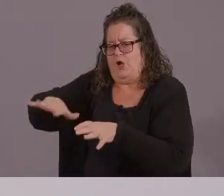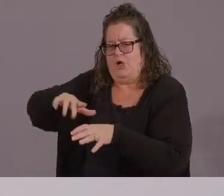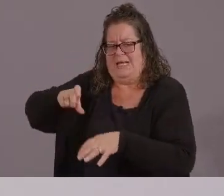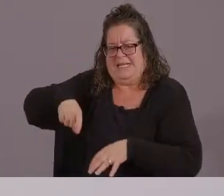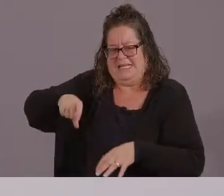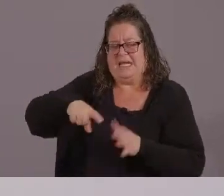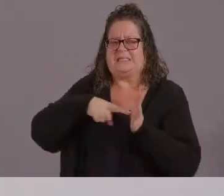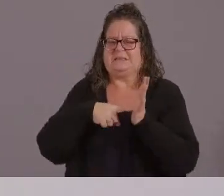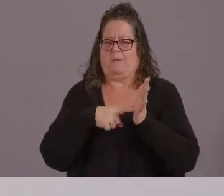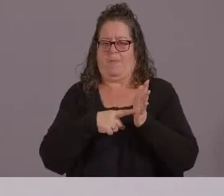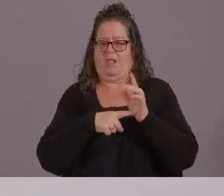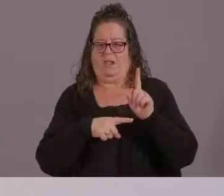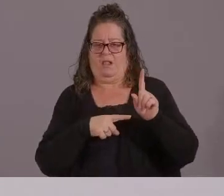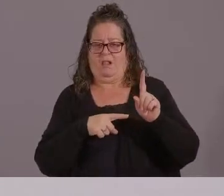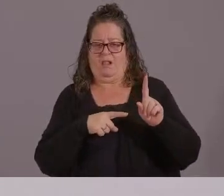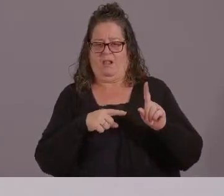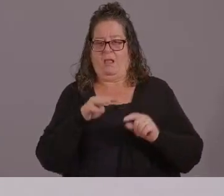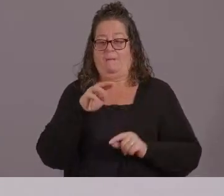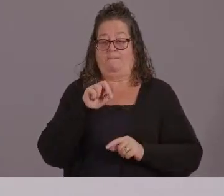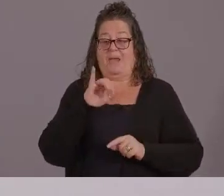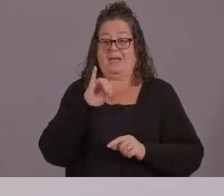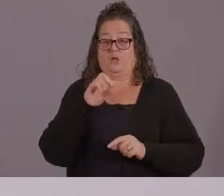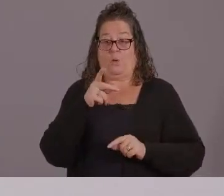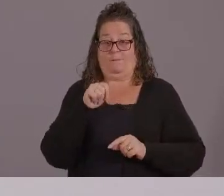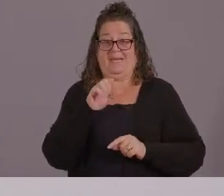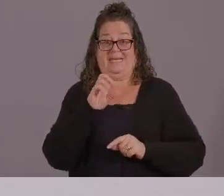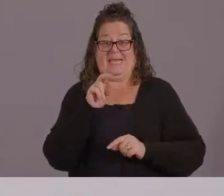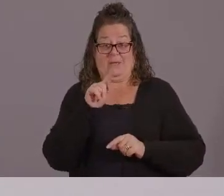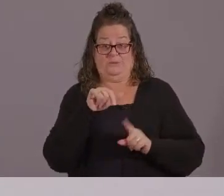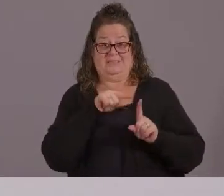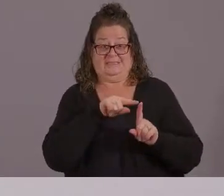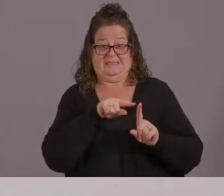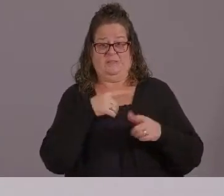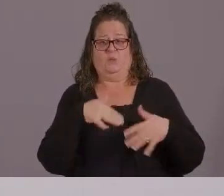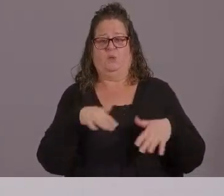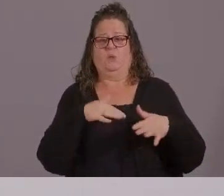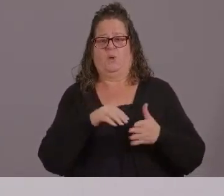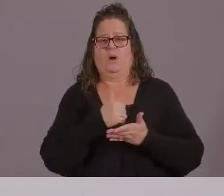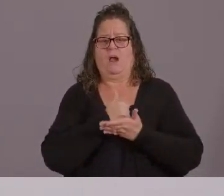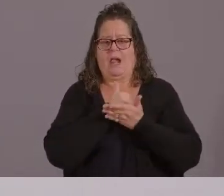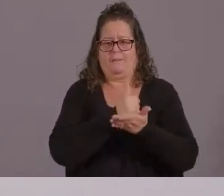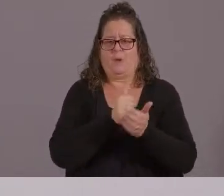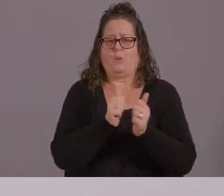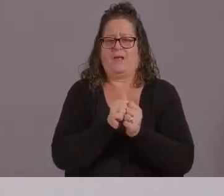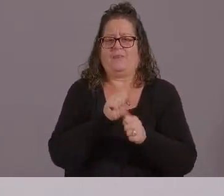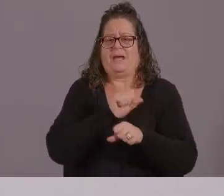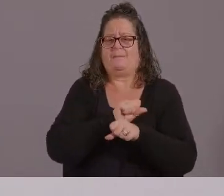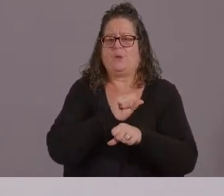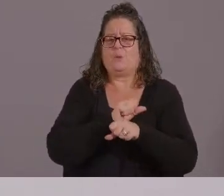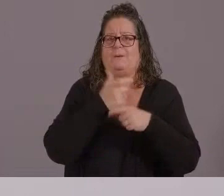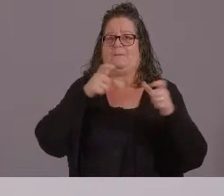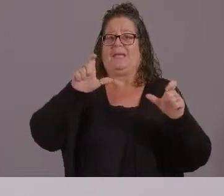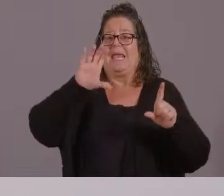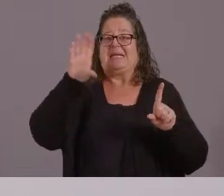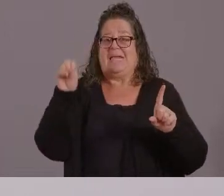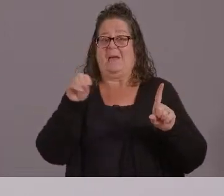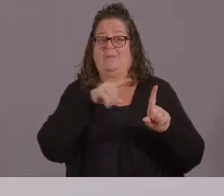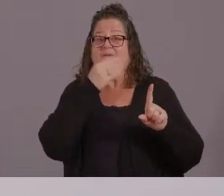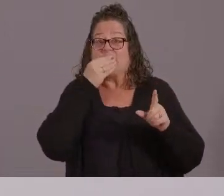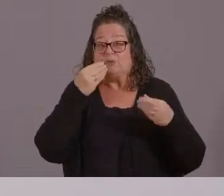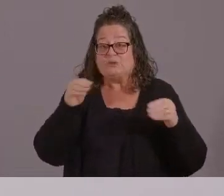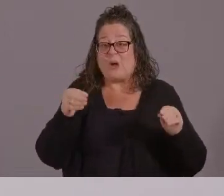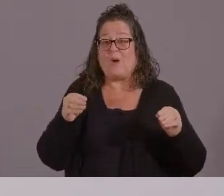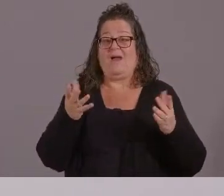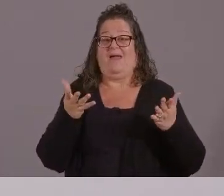providing employee-based vaccination for grocery stores. They've been working with community providers to have